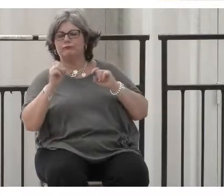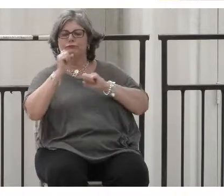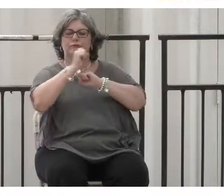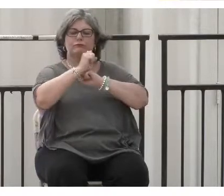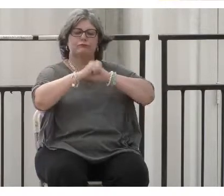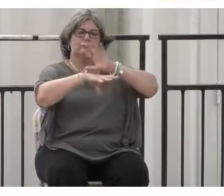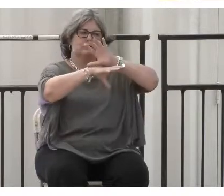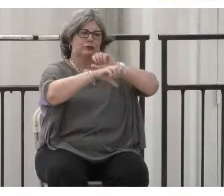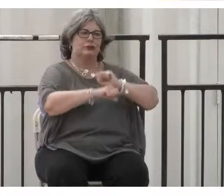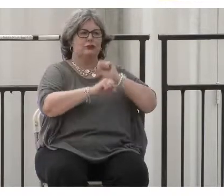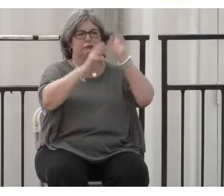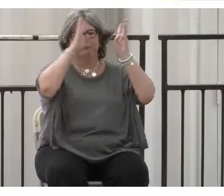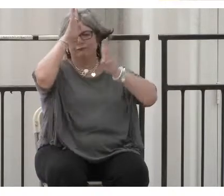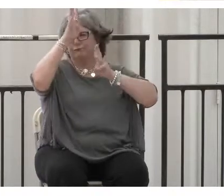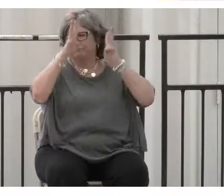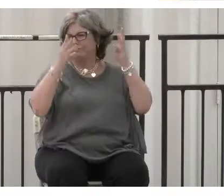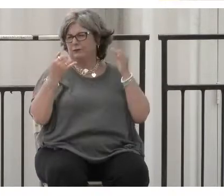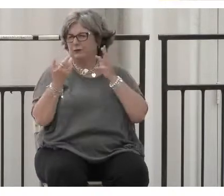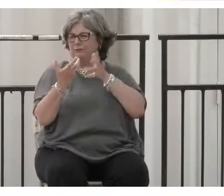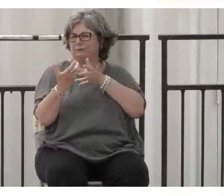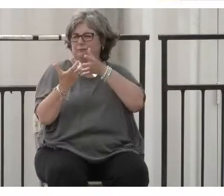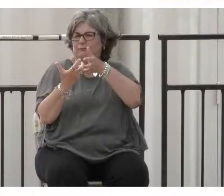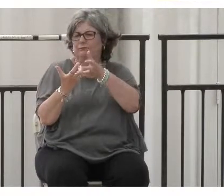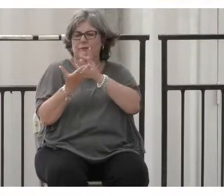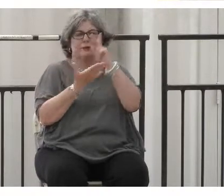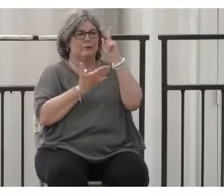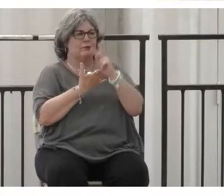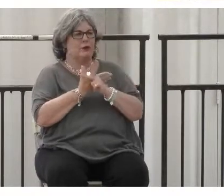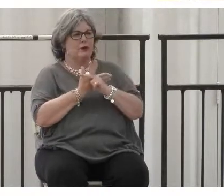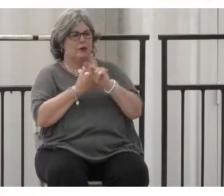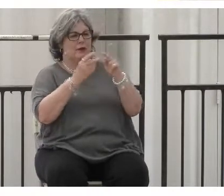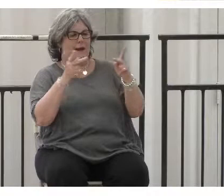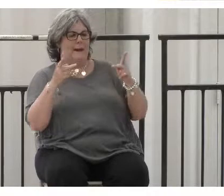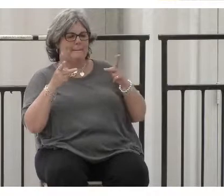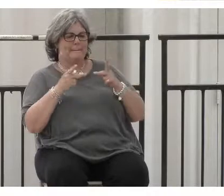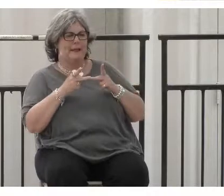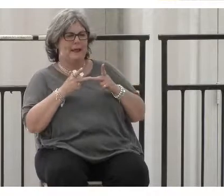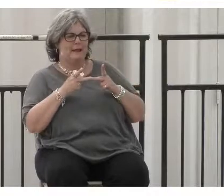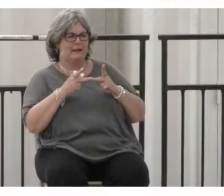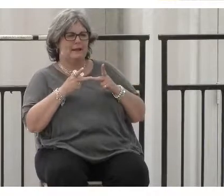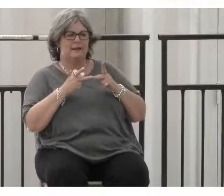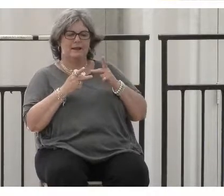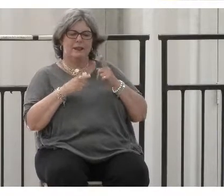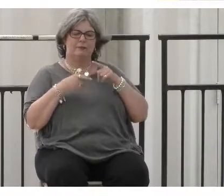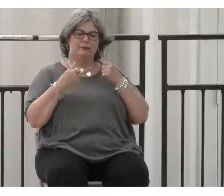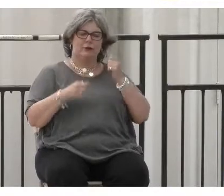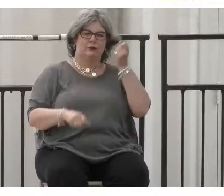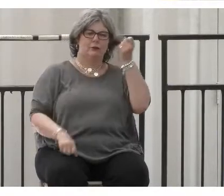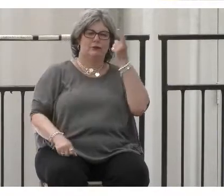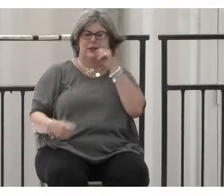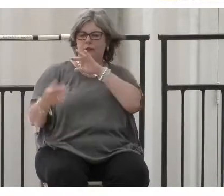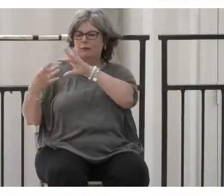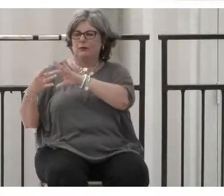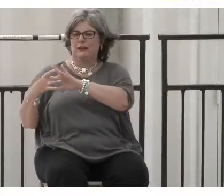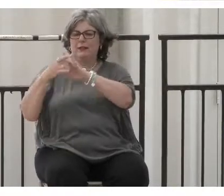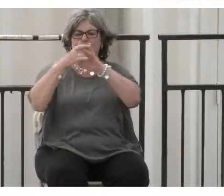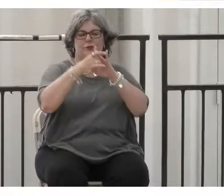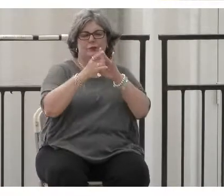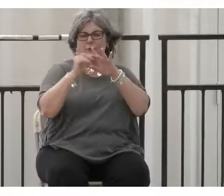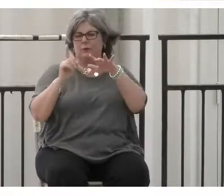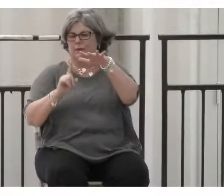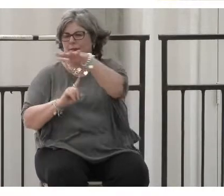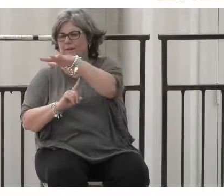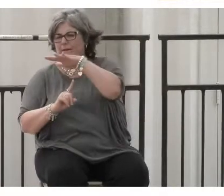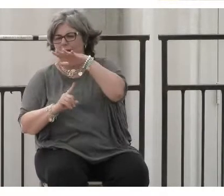Structures, Tradition, and Innovation, fits into the program's theme of place, in which we seek to understand relationships with the